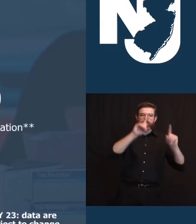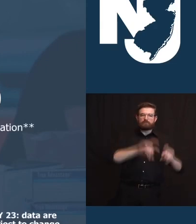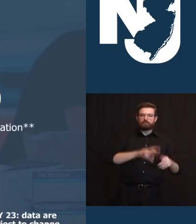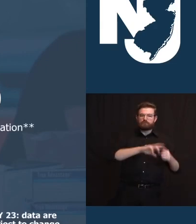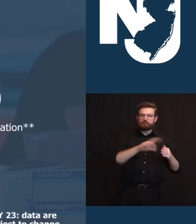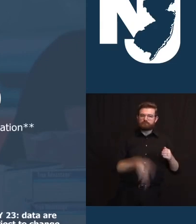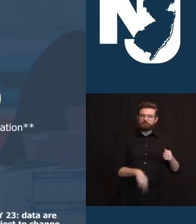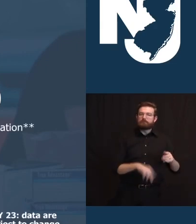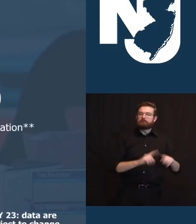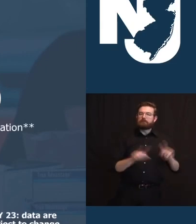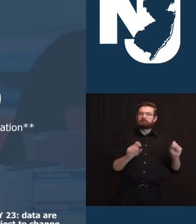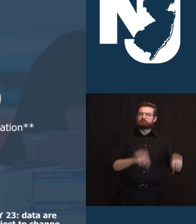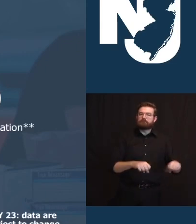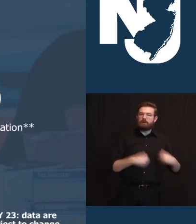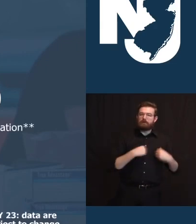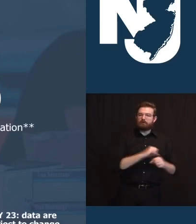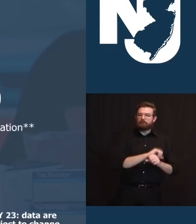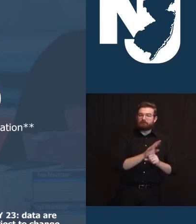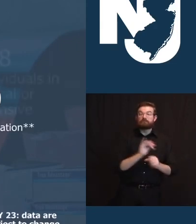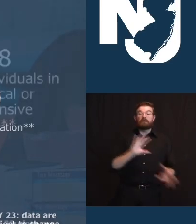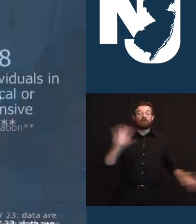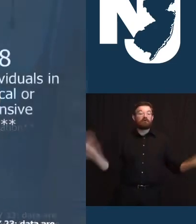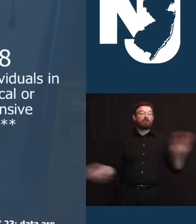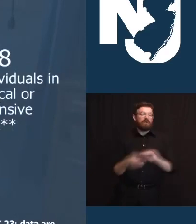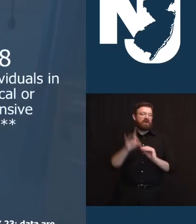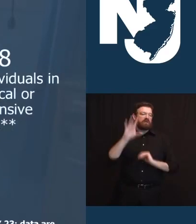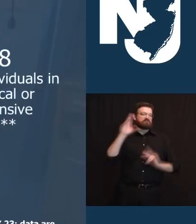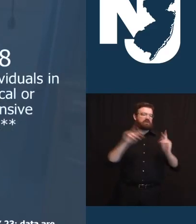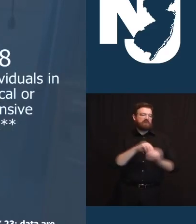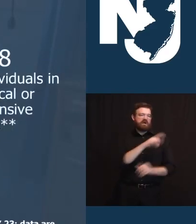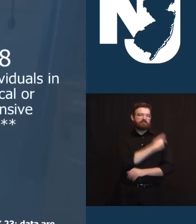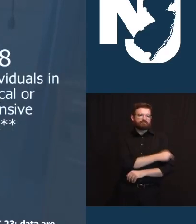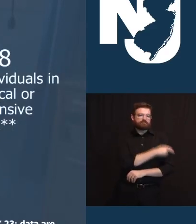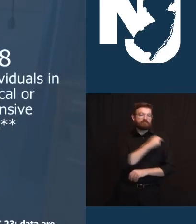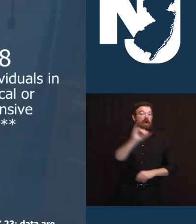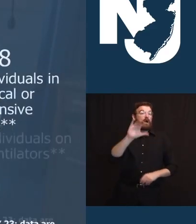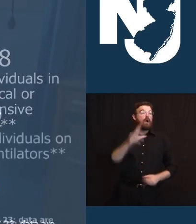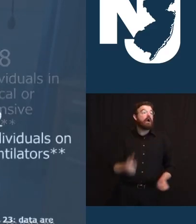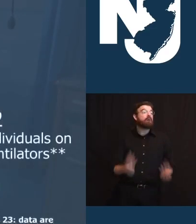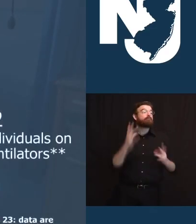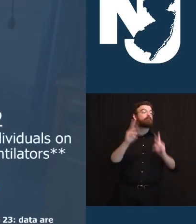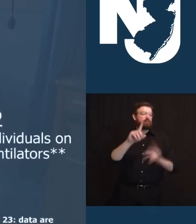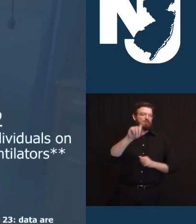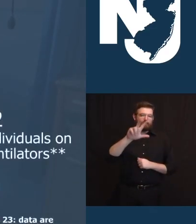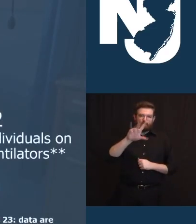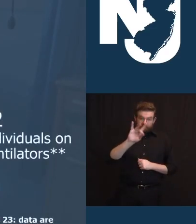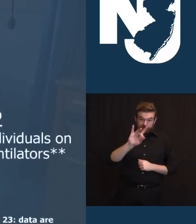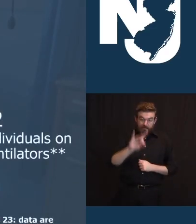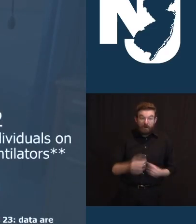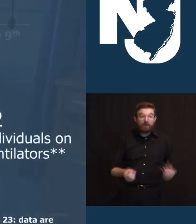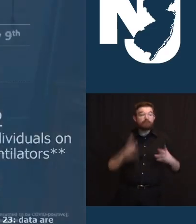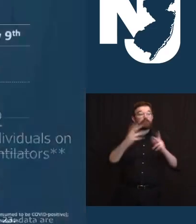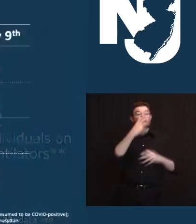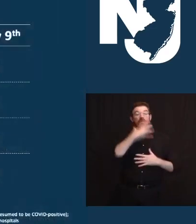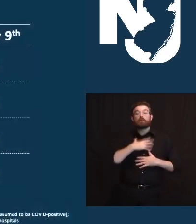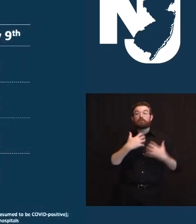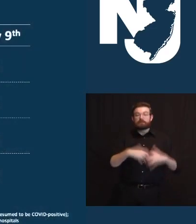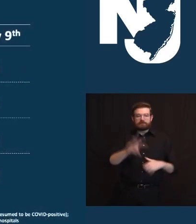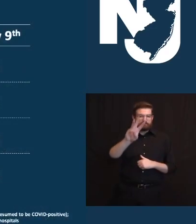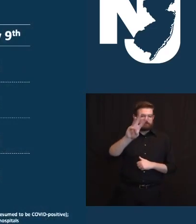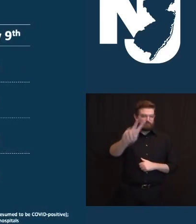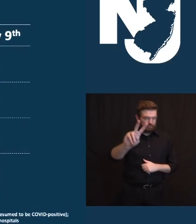hospitalizations. Of these, 138 required intensive or critical care, 62 ventilators in use. With our daily check-in on